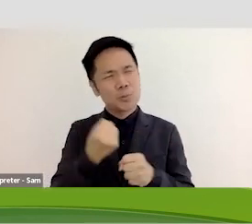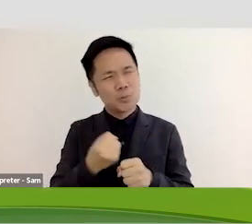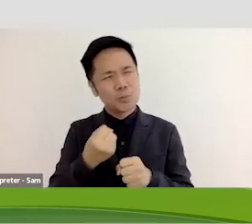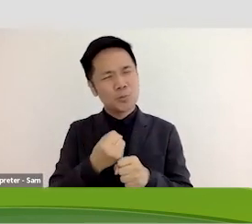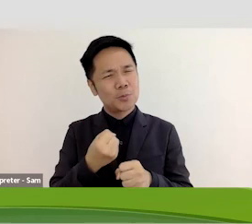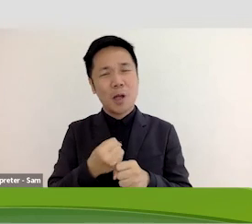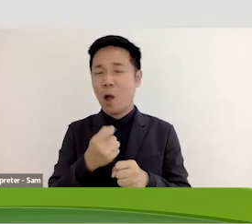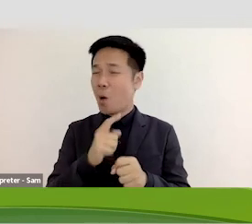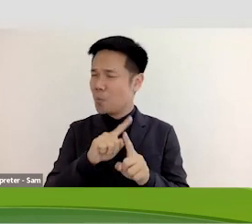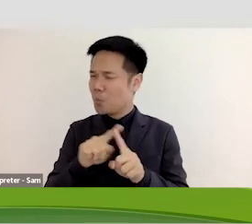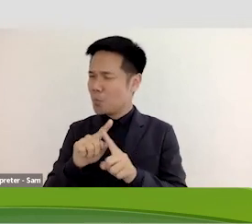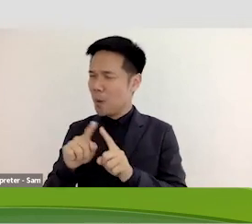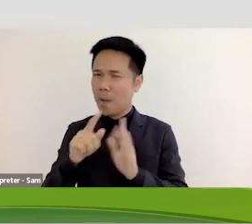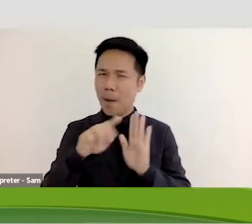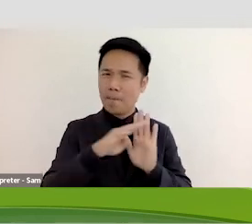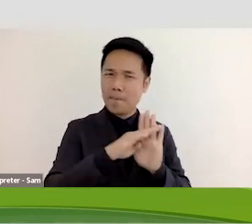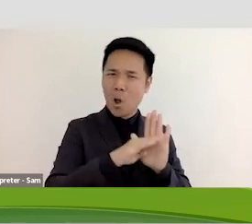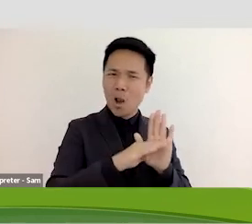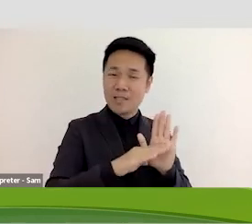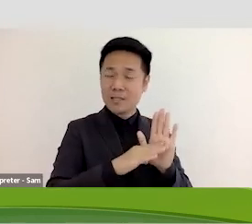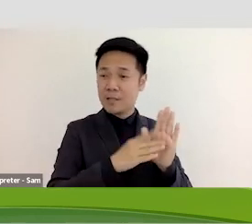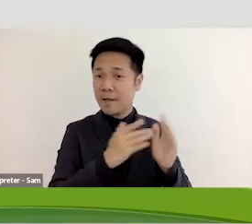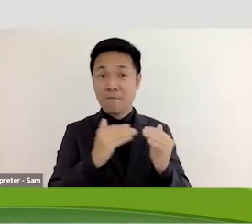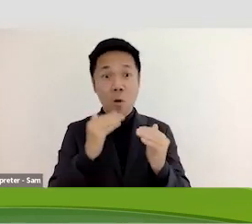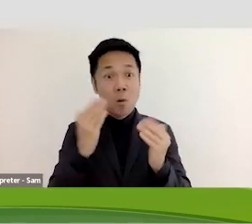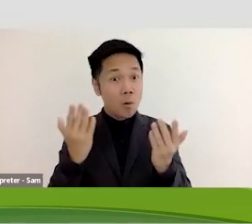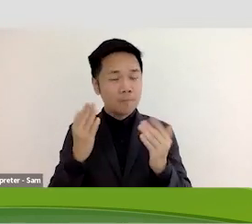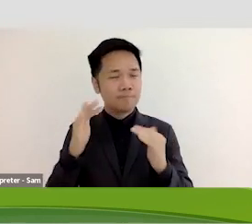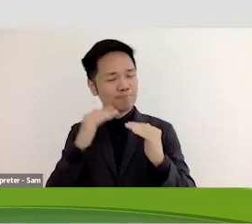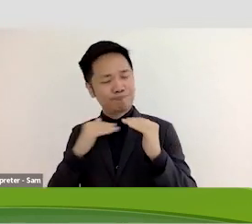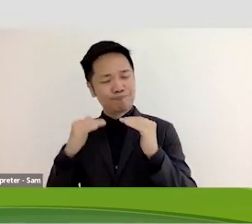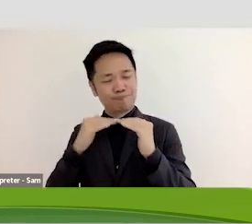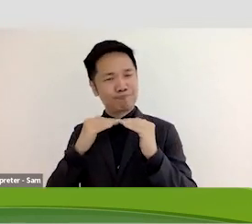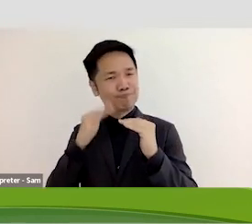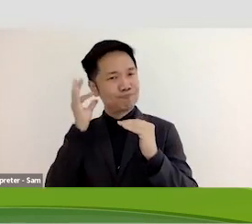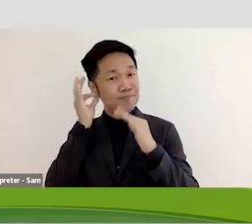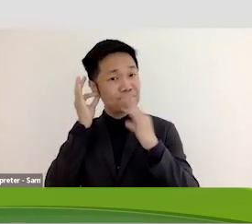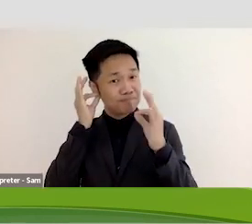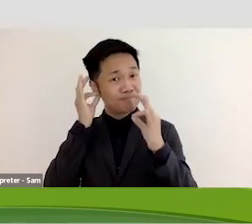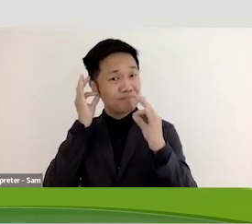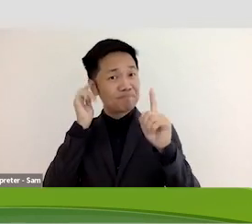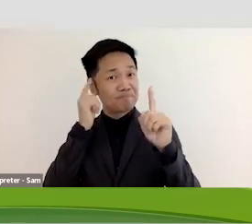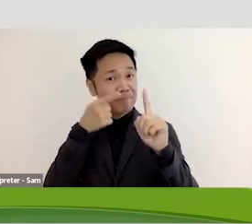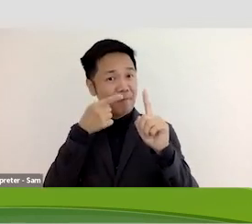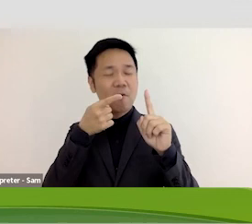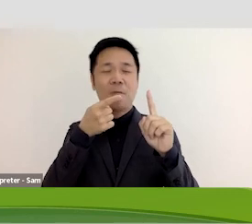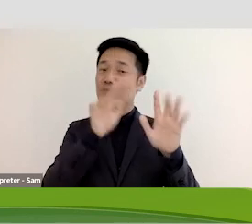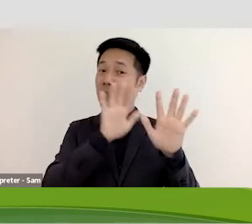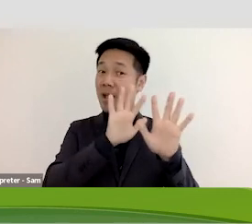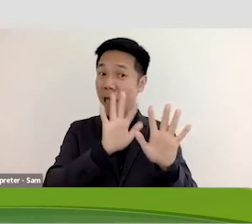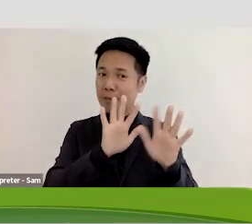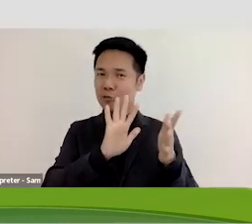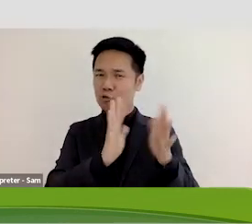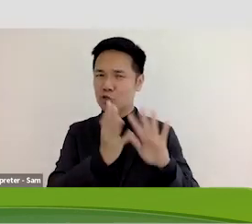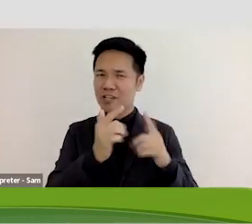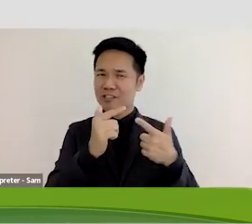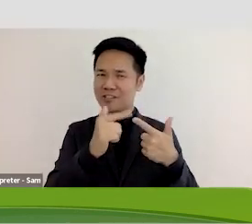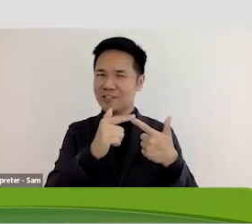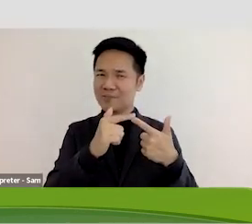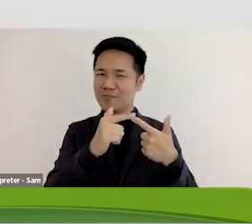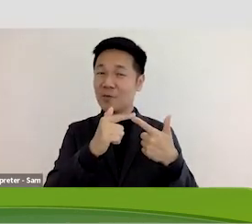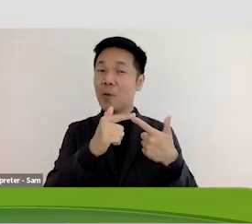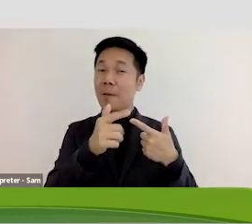progressive policy and agendas towards achieving gender equality in the context of climate change, environmental and disaster risk